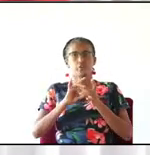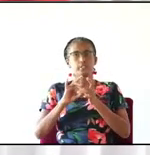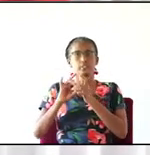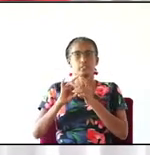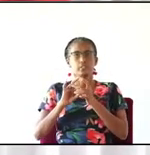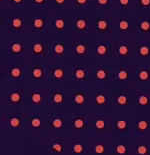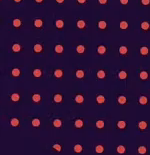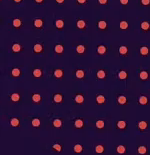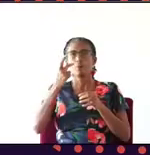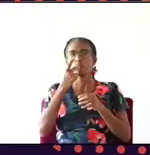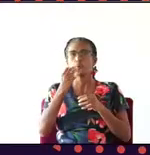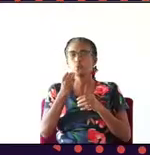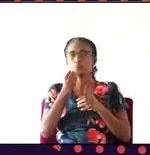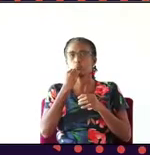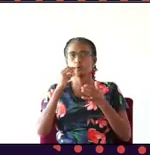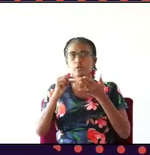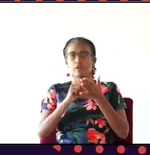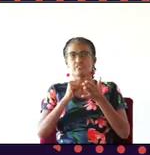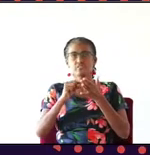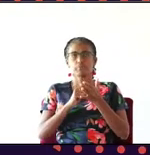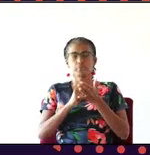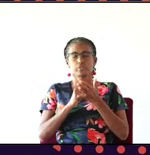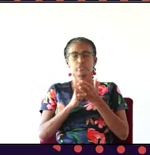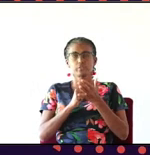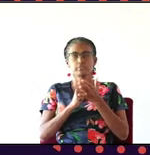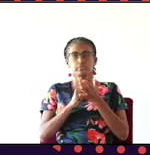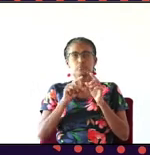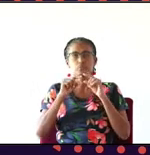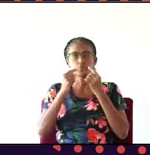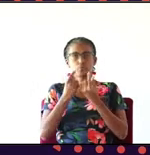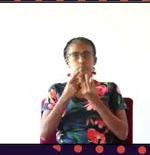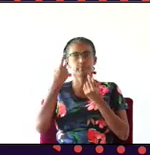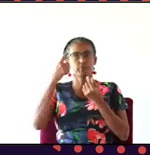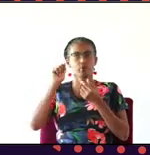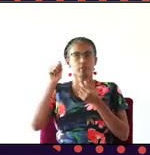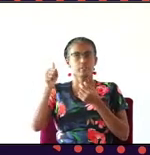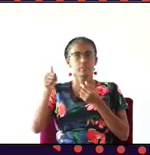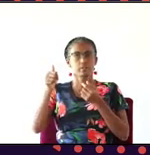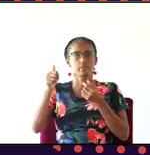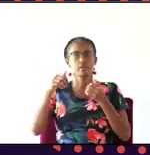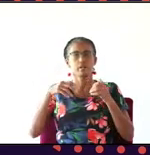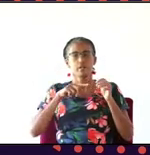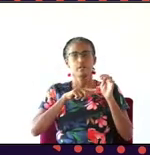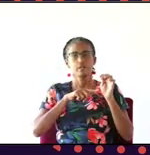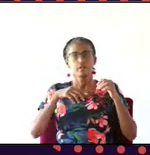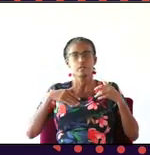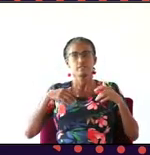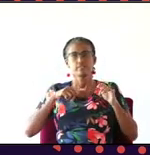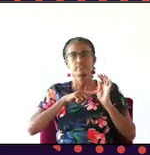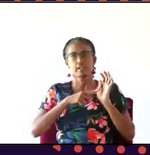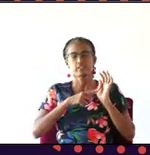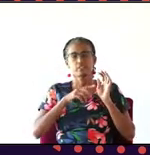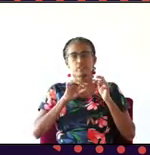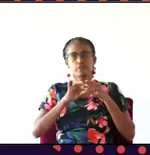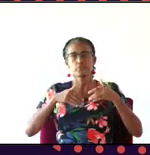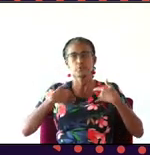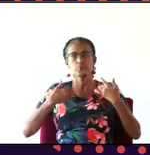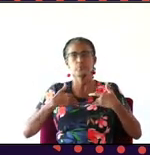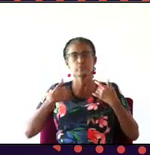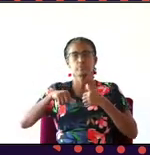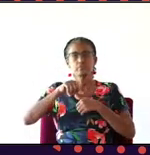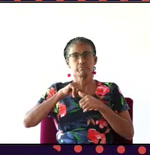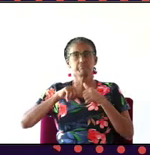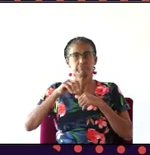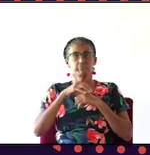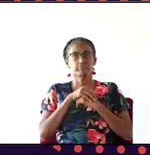the Portmore Gospel Assembly for their Youth Night kickoff, Youth Month kickoff on the Friday night. And we're looking forward to that, as a